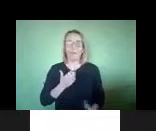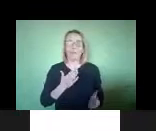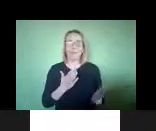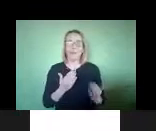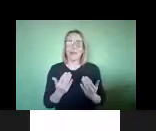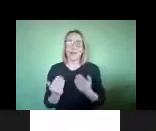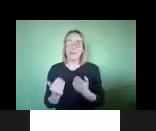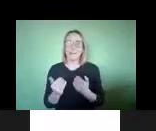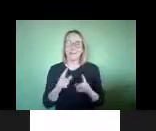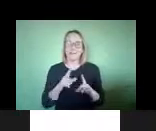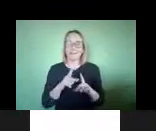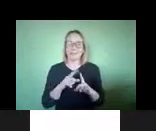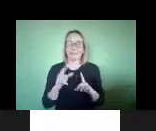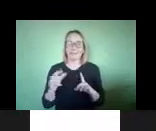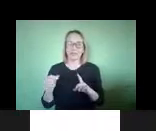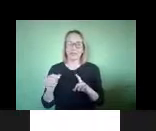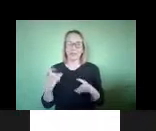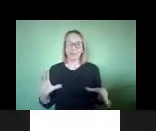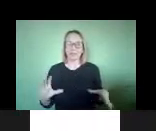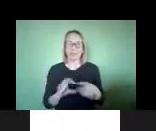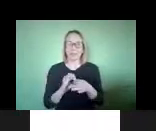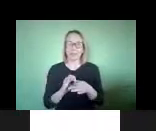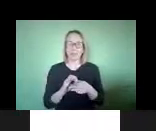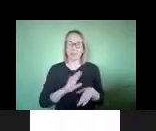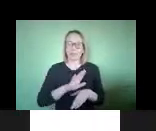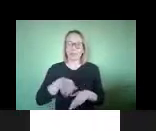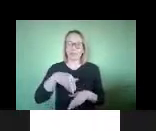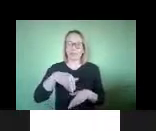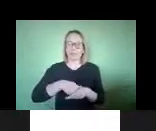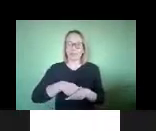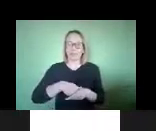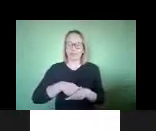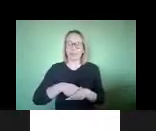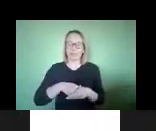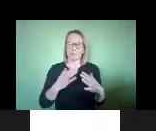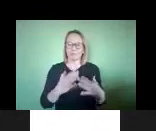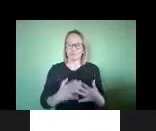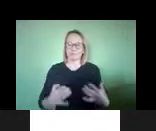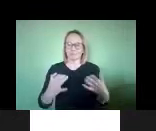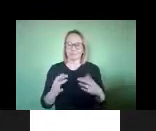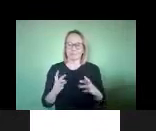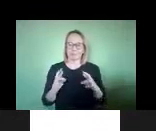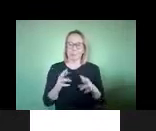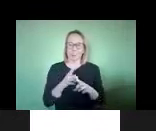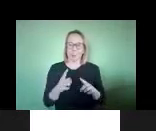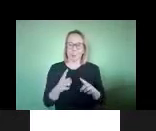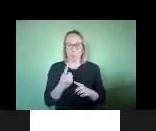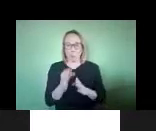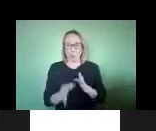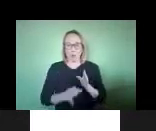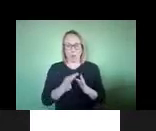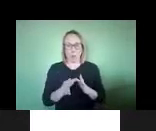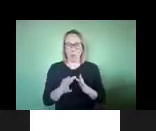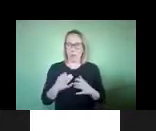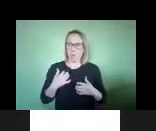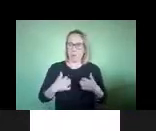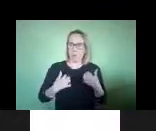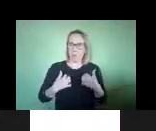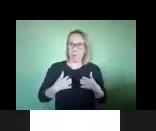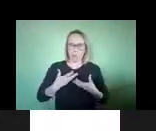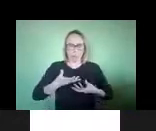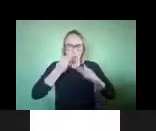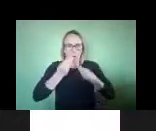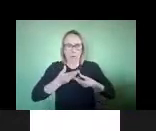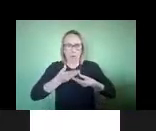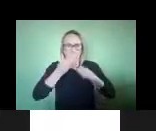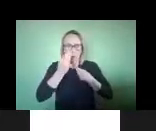our Digital Connection and Inclusion webinar. We hope you find the next hour informative and uplifting, and that you